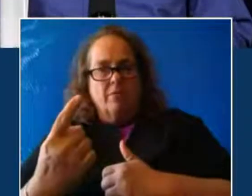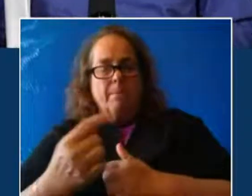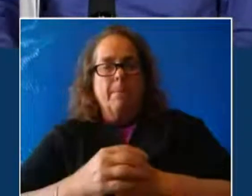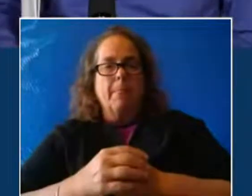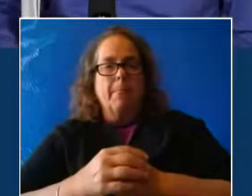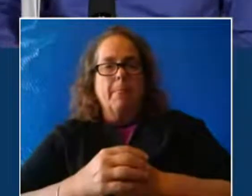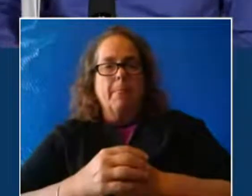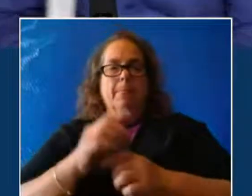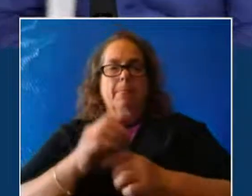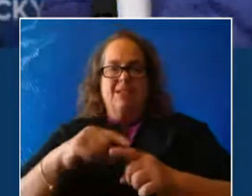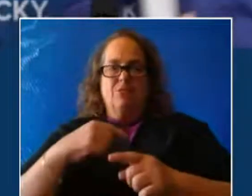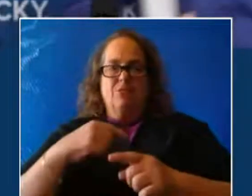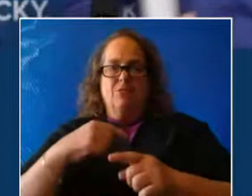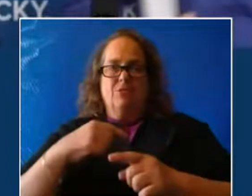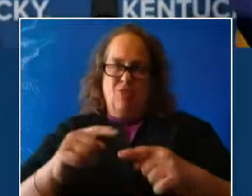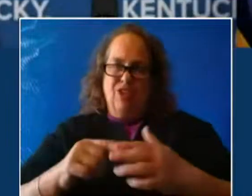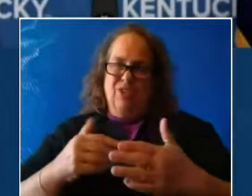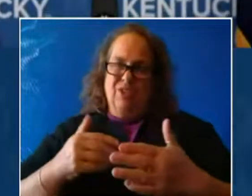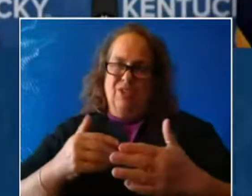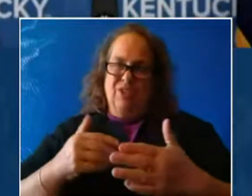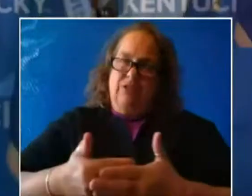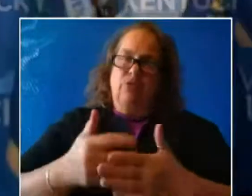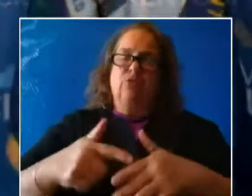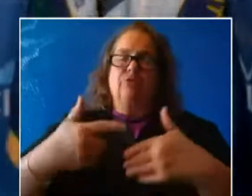have the chance. Thank you.